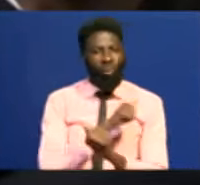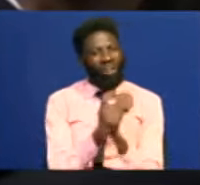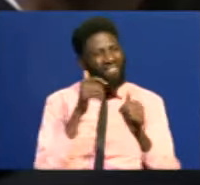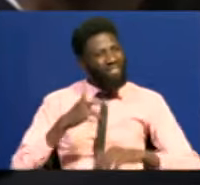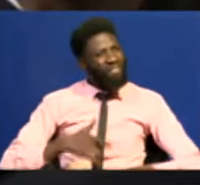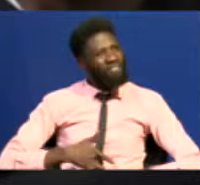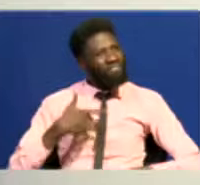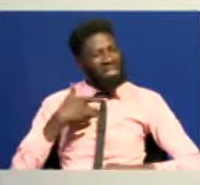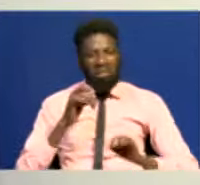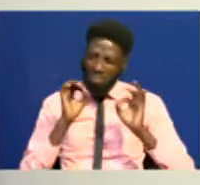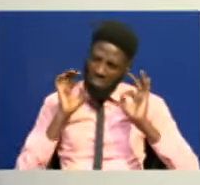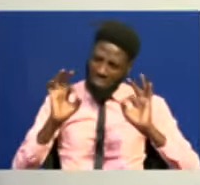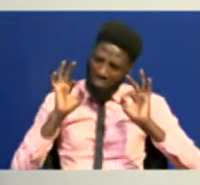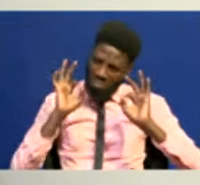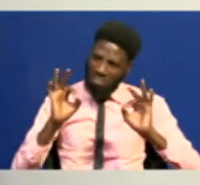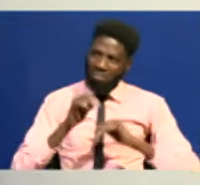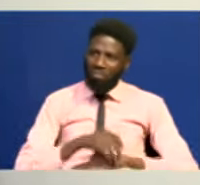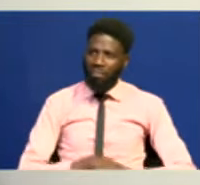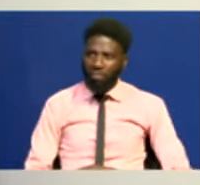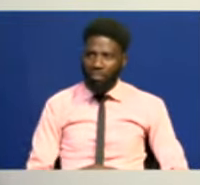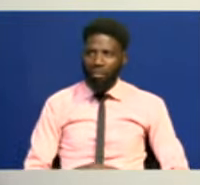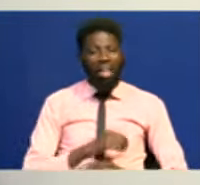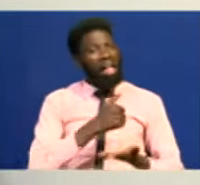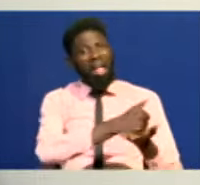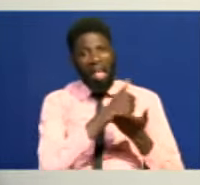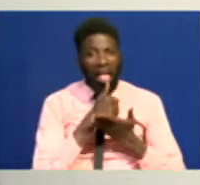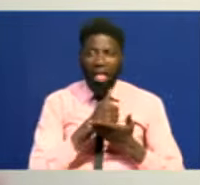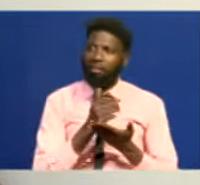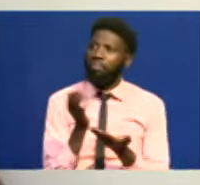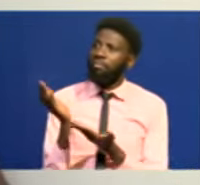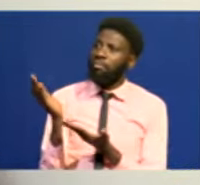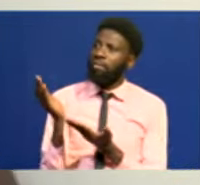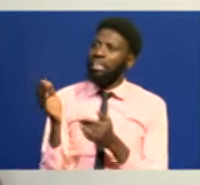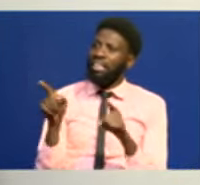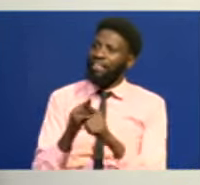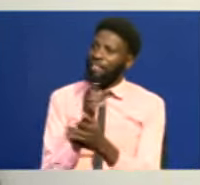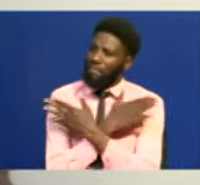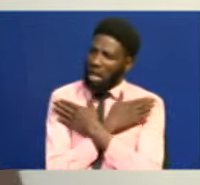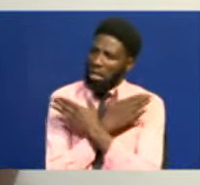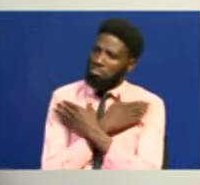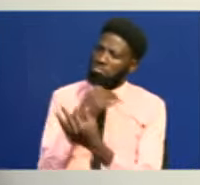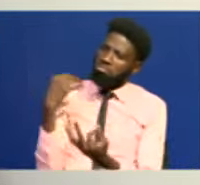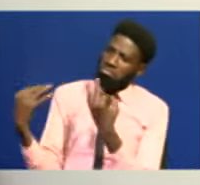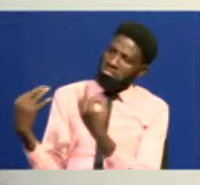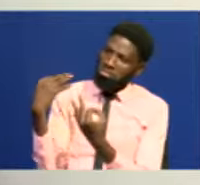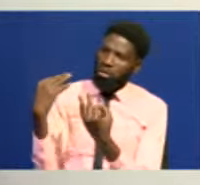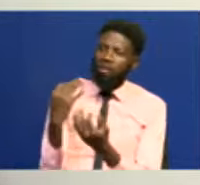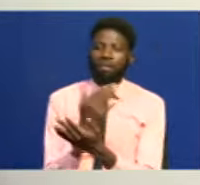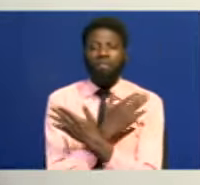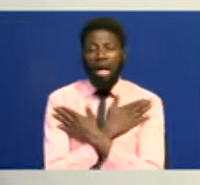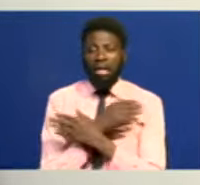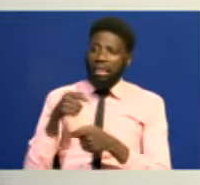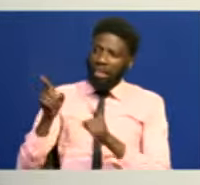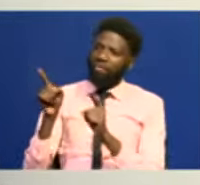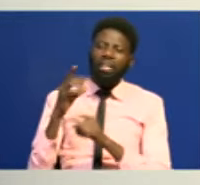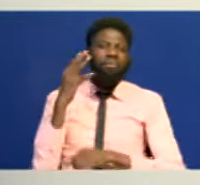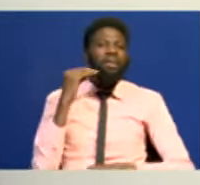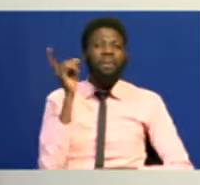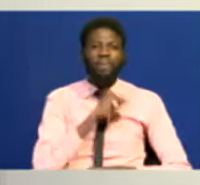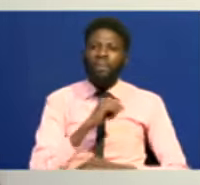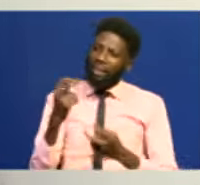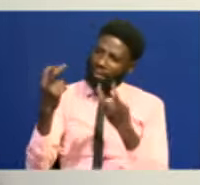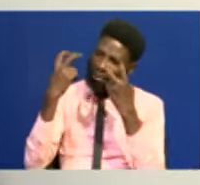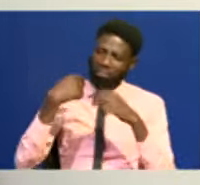sawa kabisa. Nimesaidia mke wangu. Naona pia mimi nilielezwa na rafiki ambaye already amepita hapa. Ndio akaona naangaika na